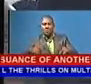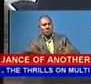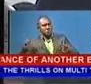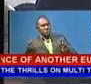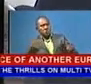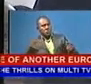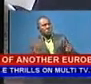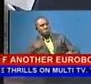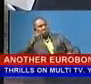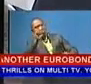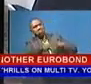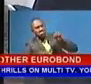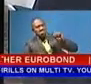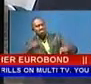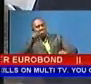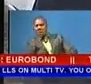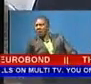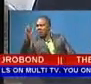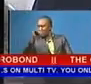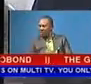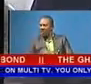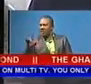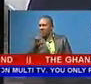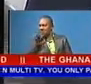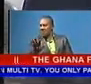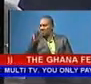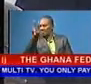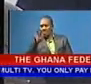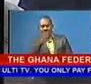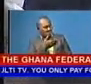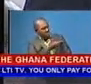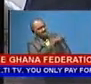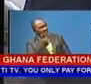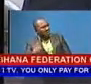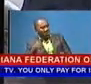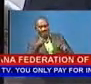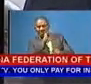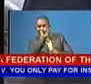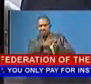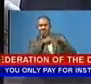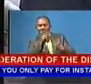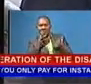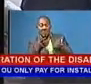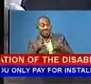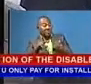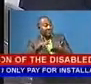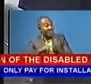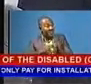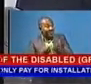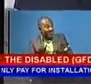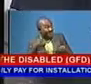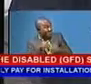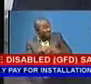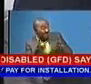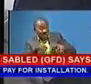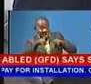on 11,842 polling stations. And therefore, It includes those that he is relying on and